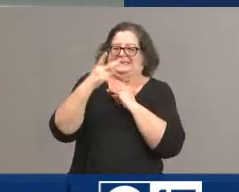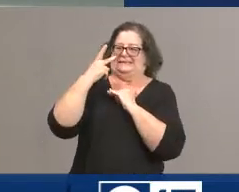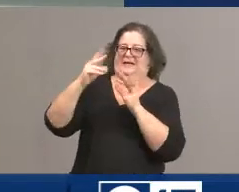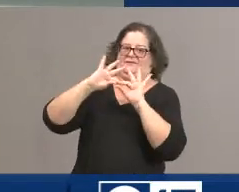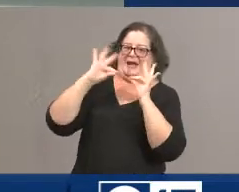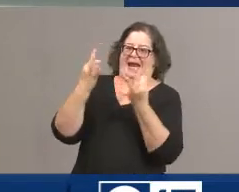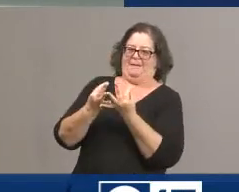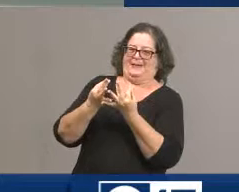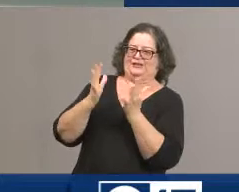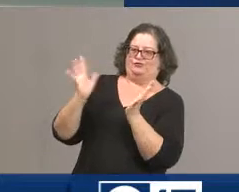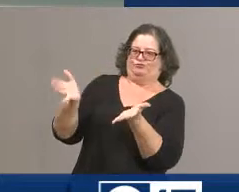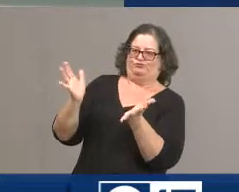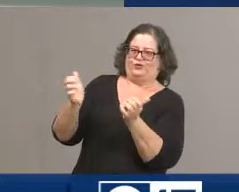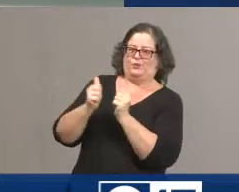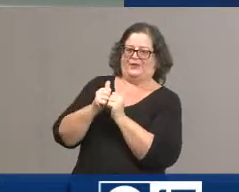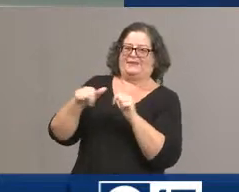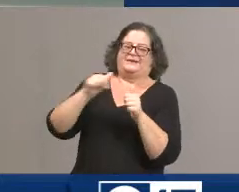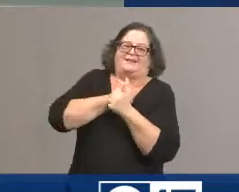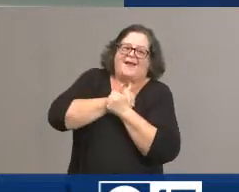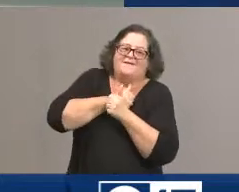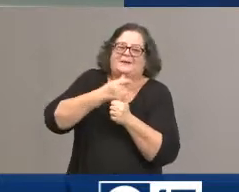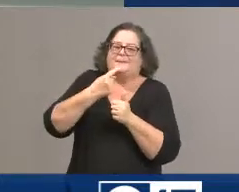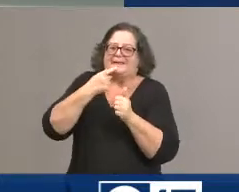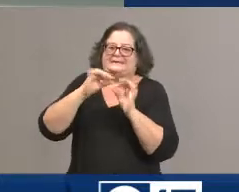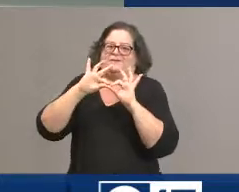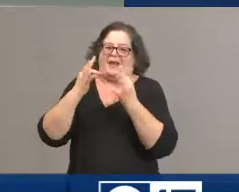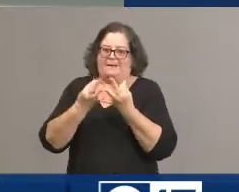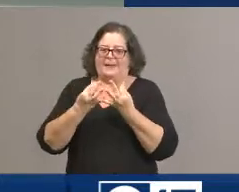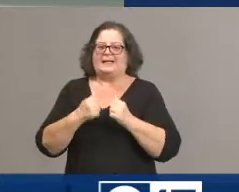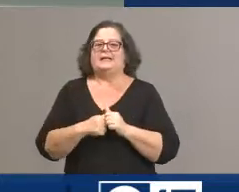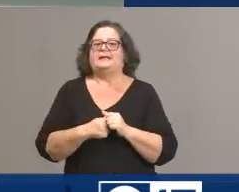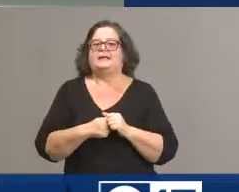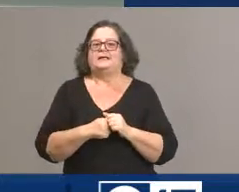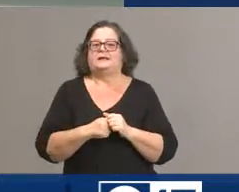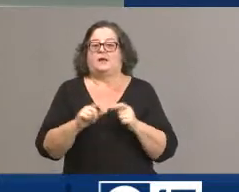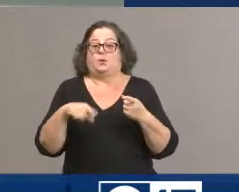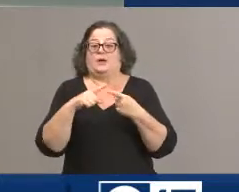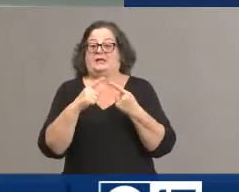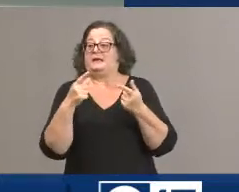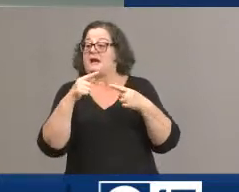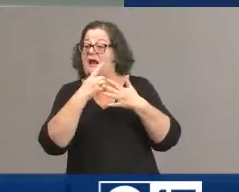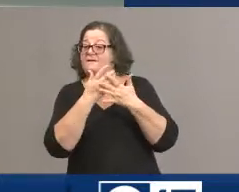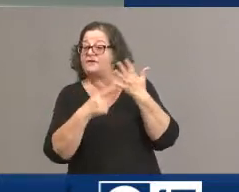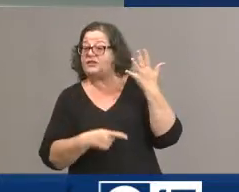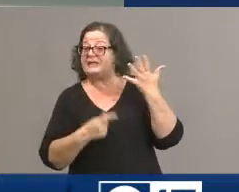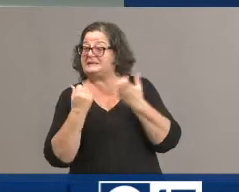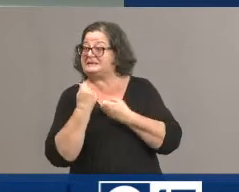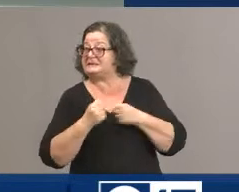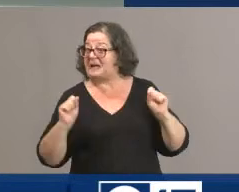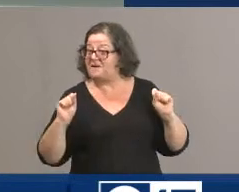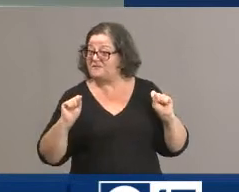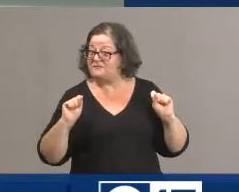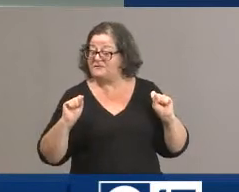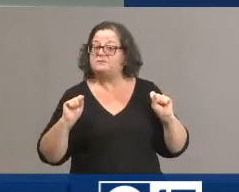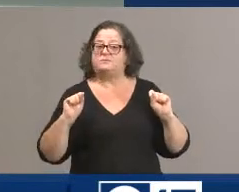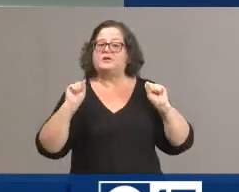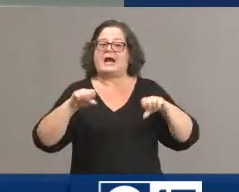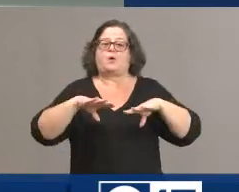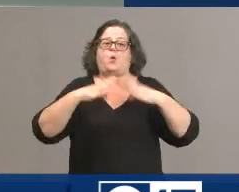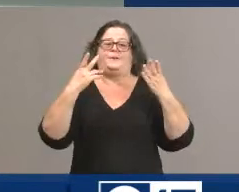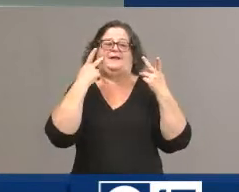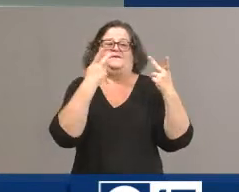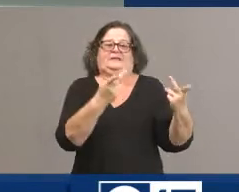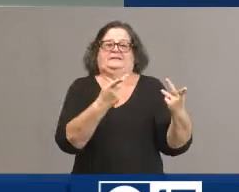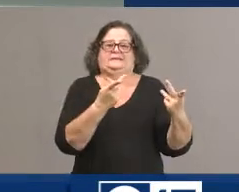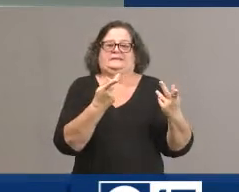safe, we have protocols for how visitations can begin again. And with that, I want to turn it over to